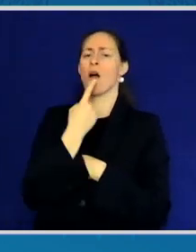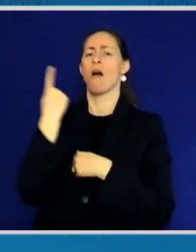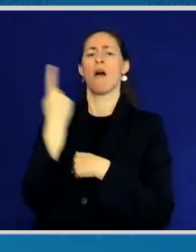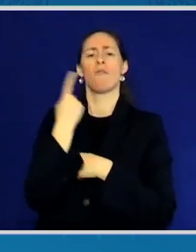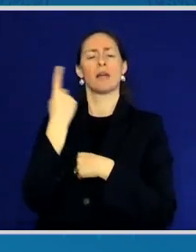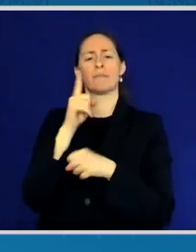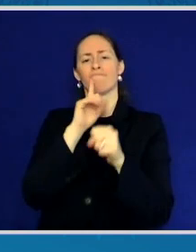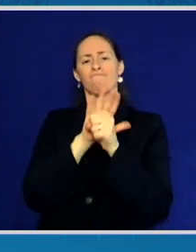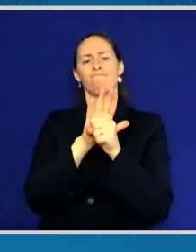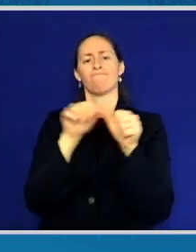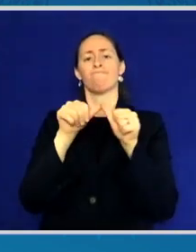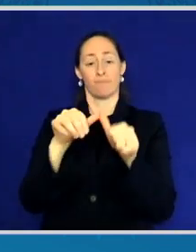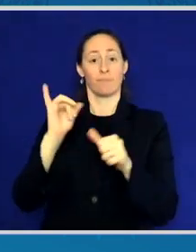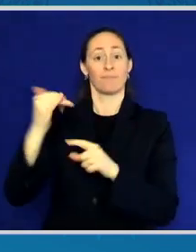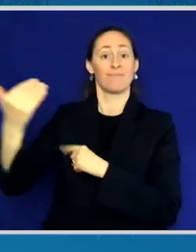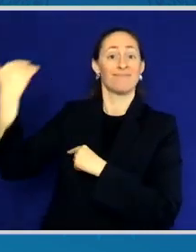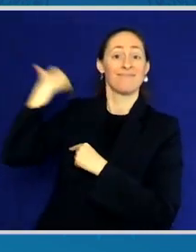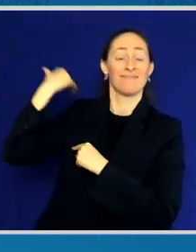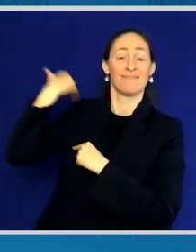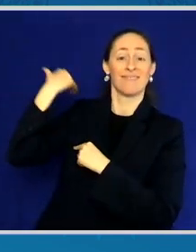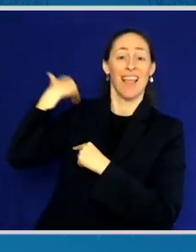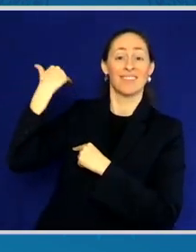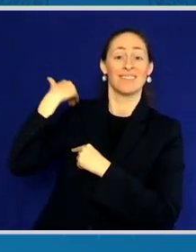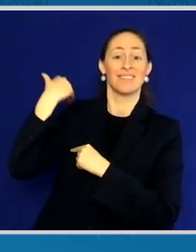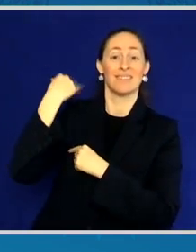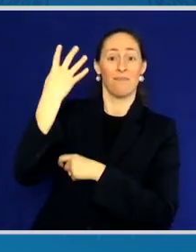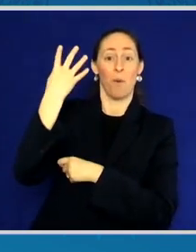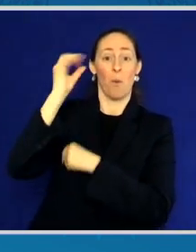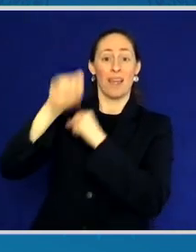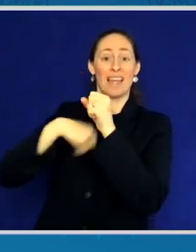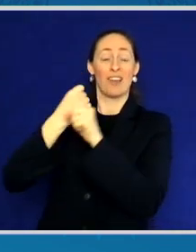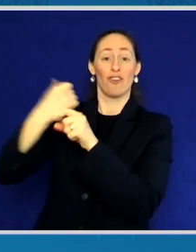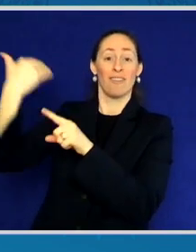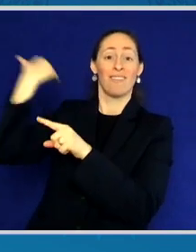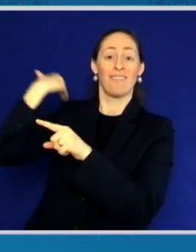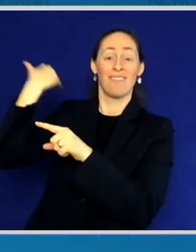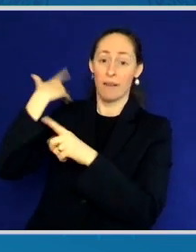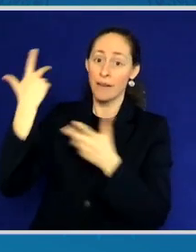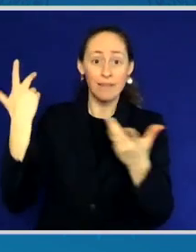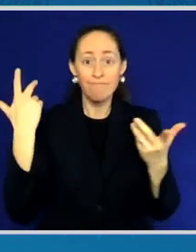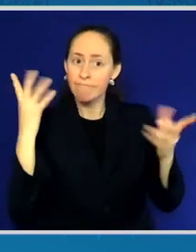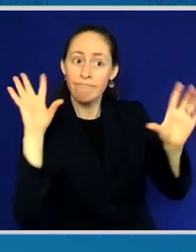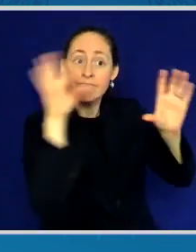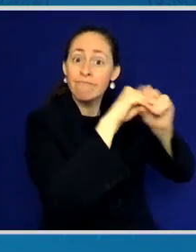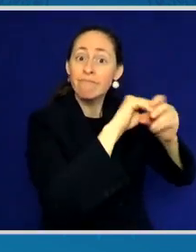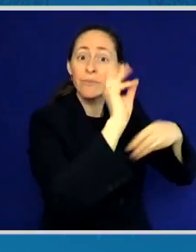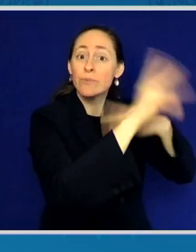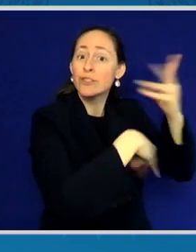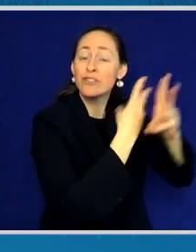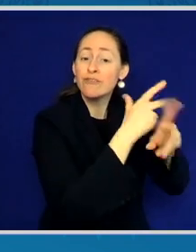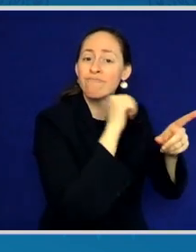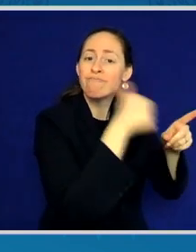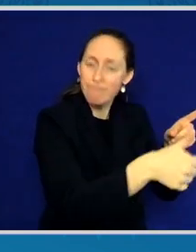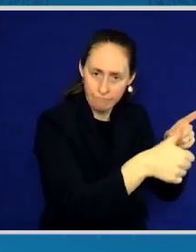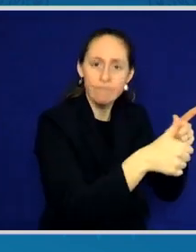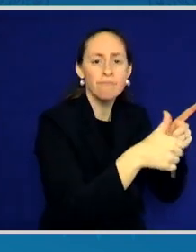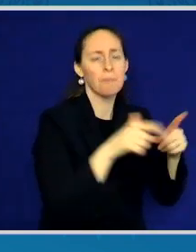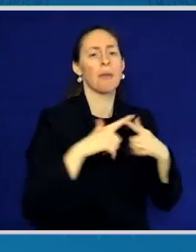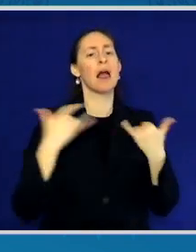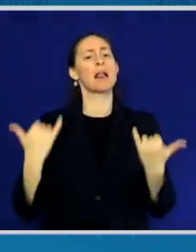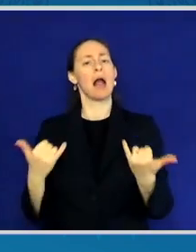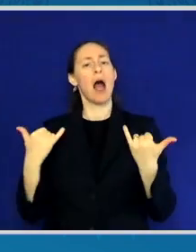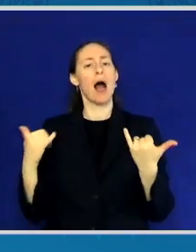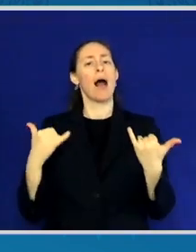from the world, and that will only mean more good news for a terribly suffering country of India now. We'll take one more question. Madam